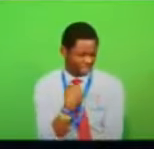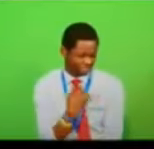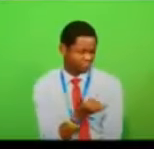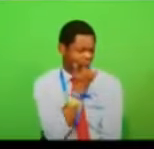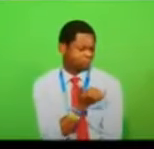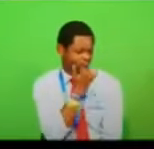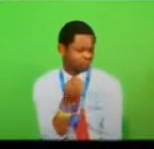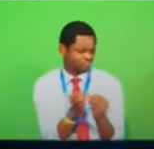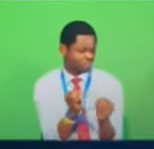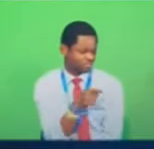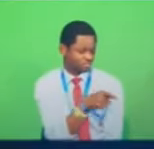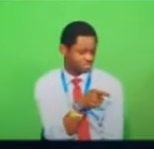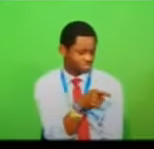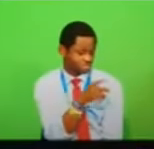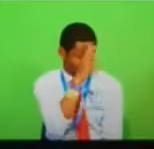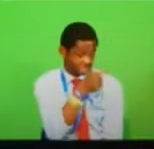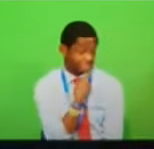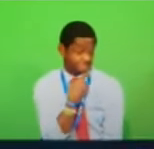scientific blunders.